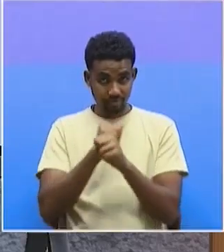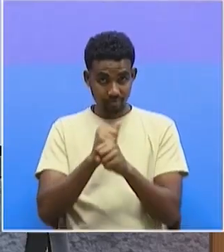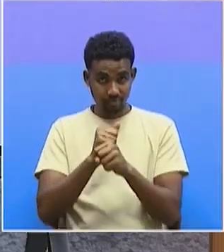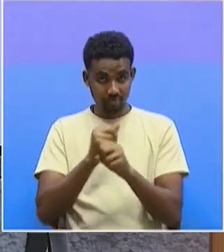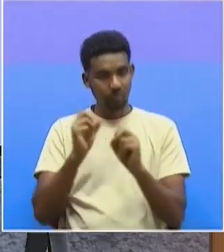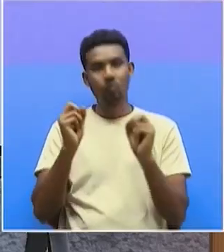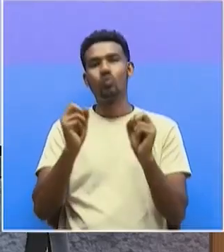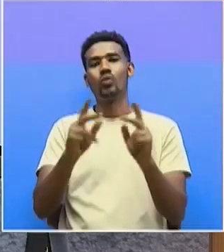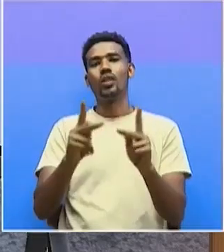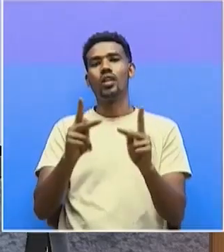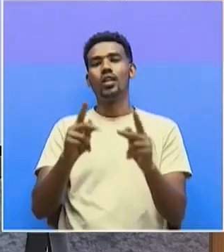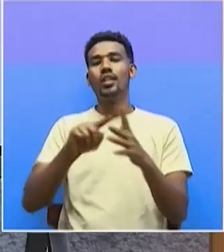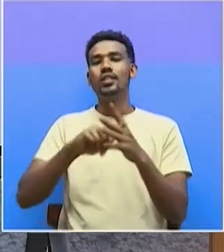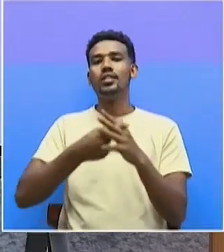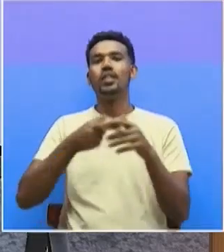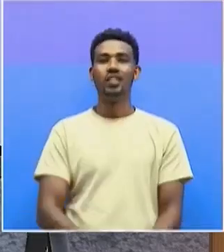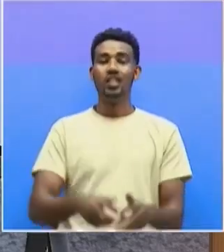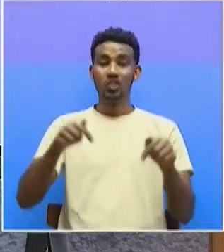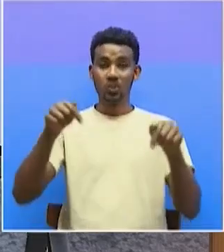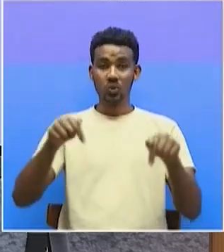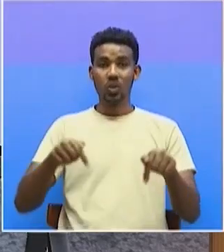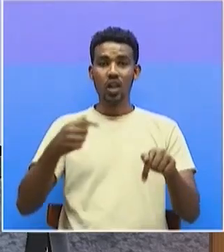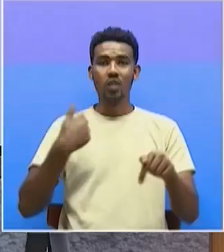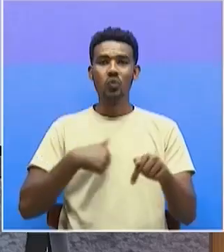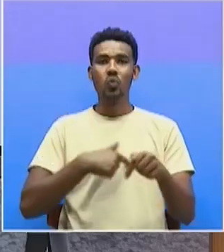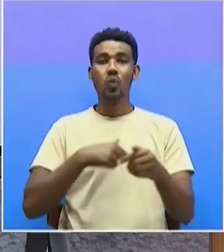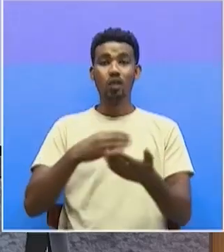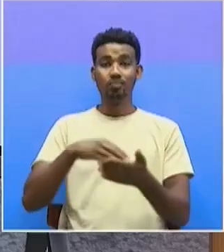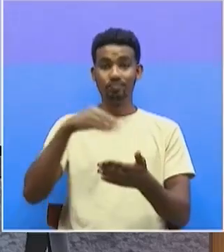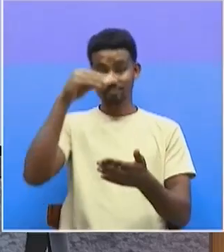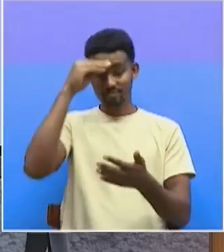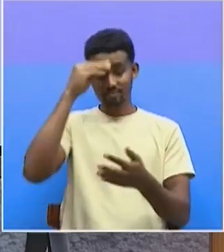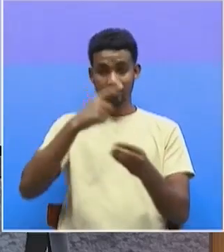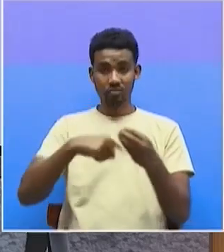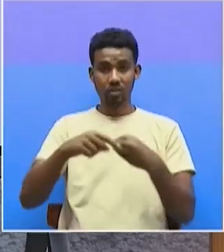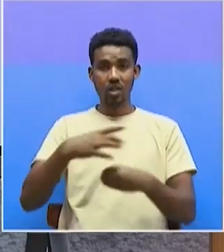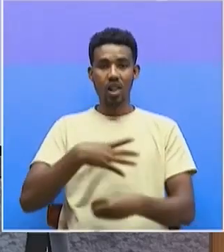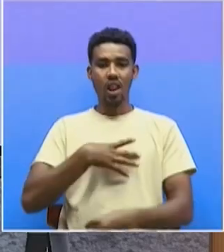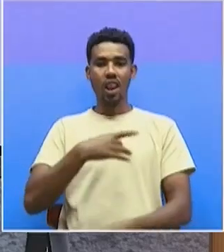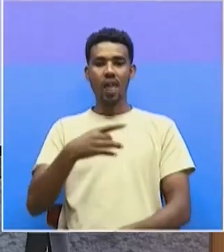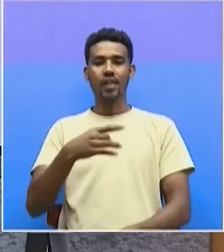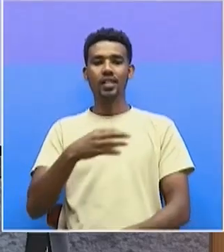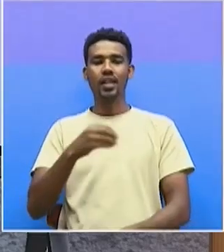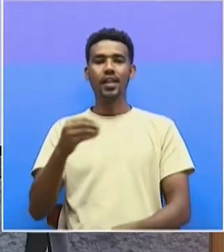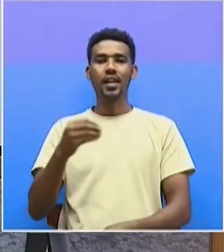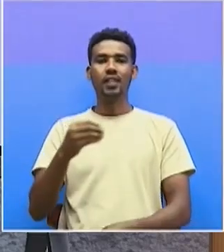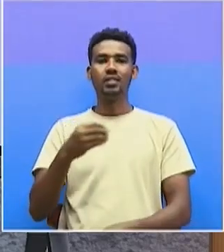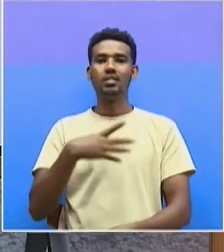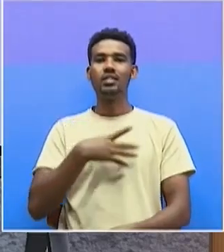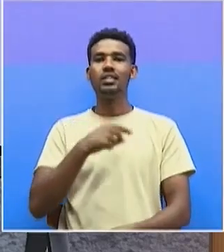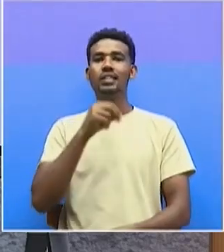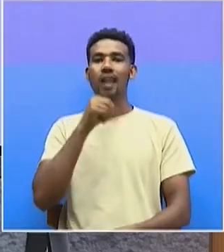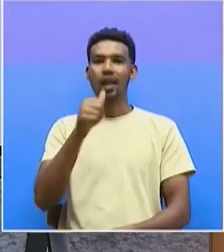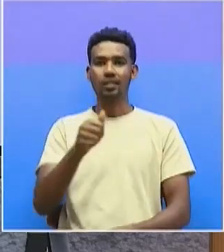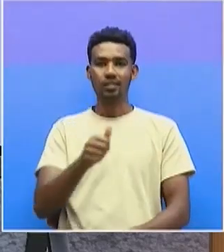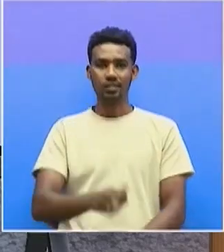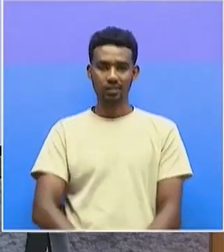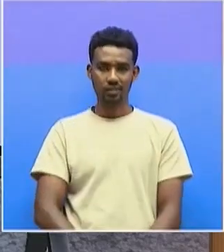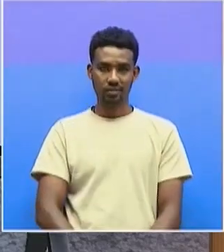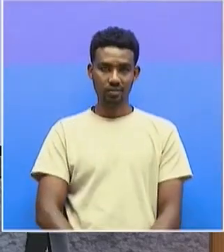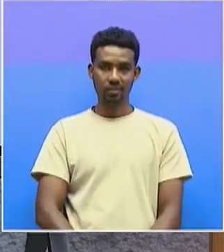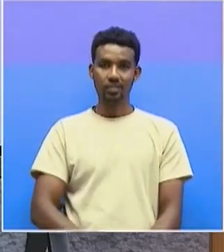start today's lesson. Students, today we are going to learn about like and dislike. This is the topic.